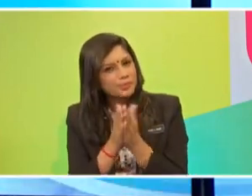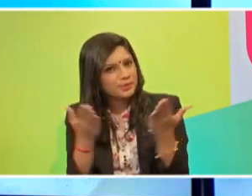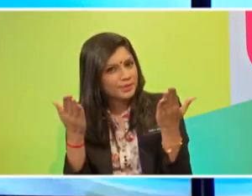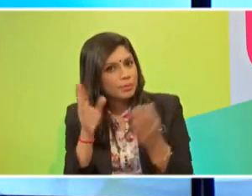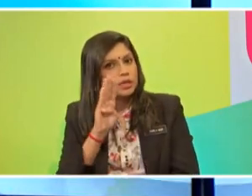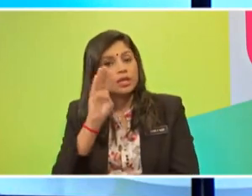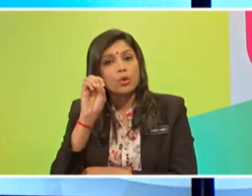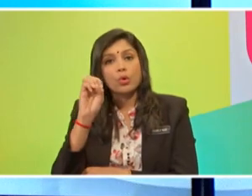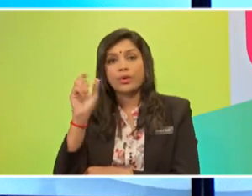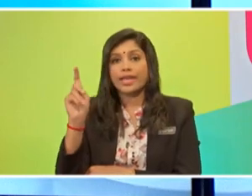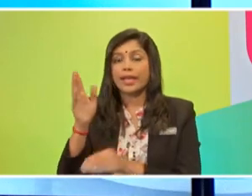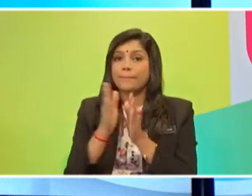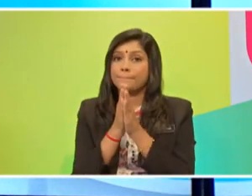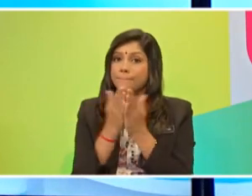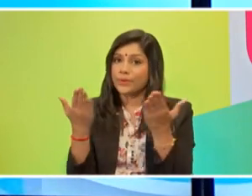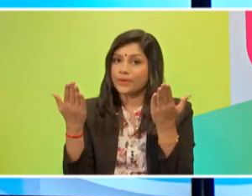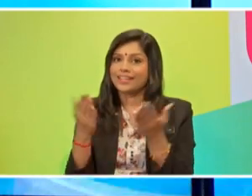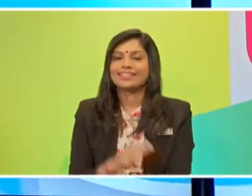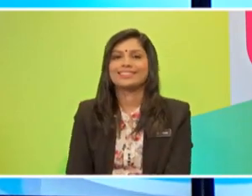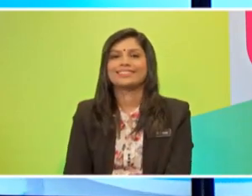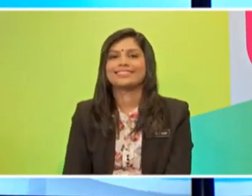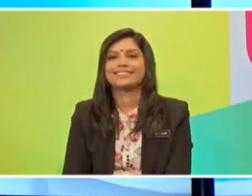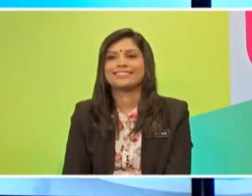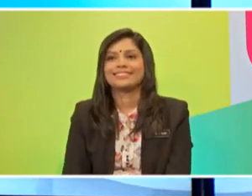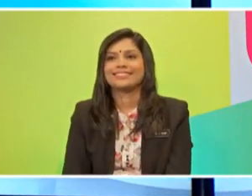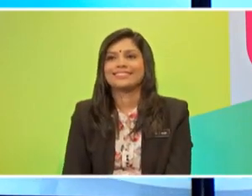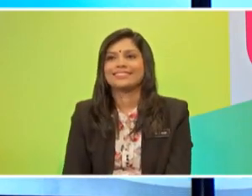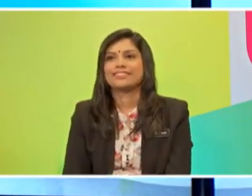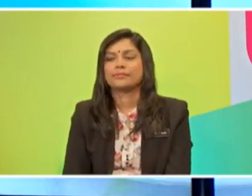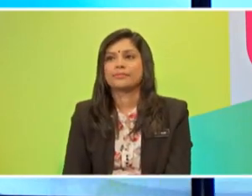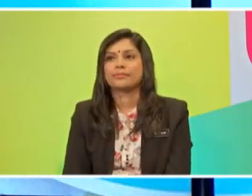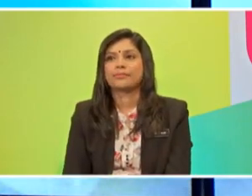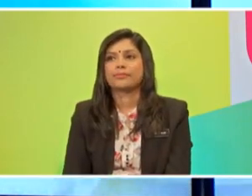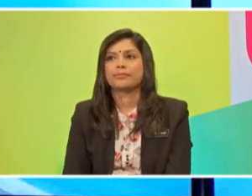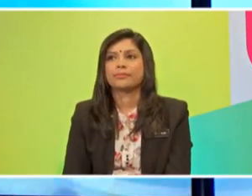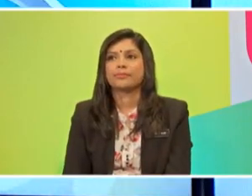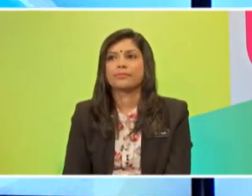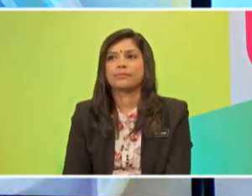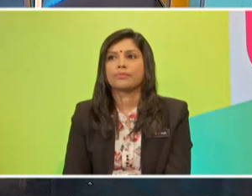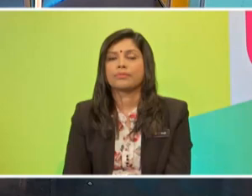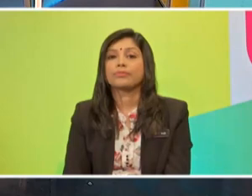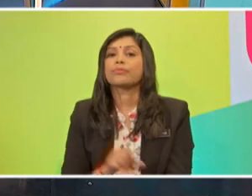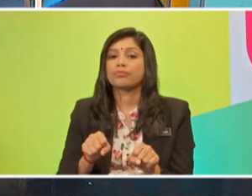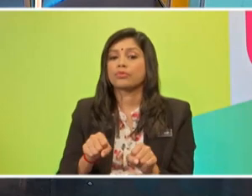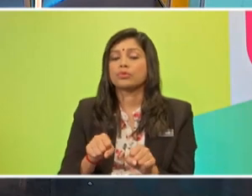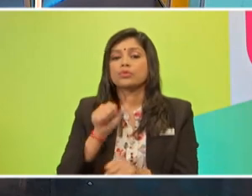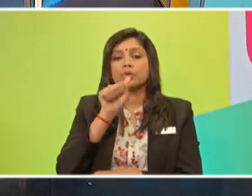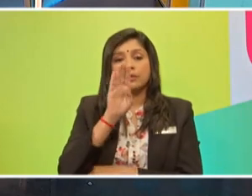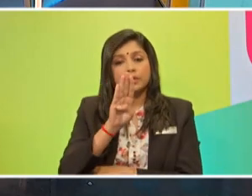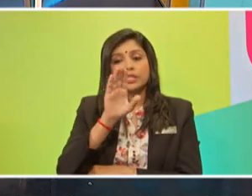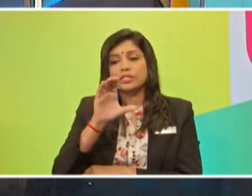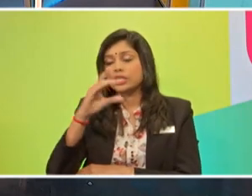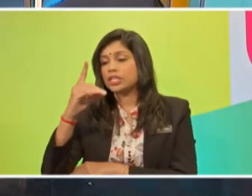with the letter B. Yes, that's so nice. We can do this with all other letters of the alphabet,